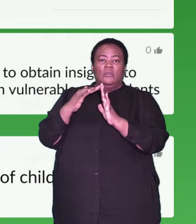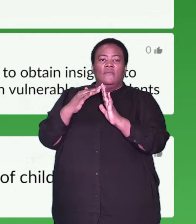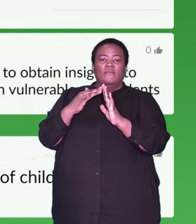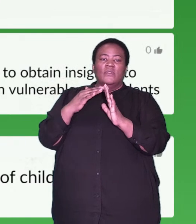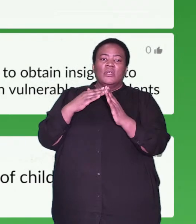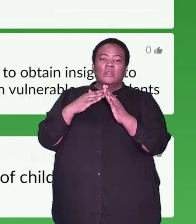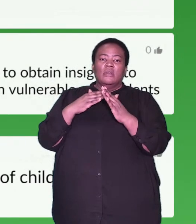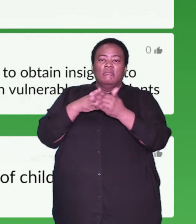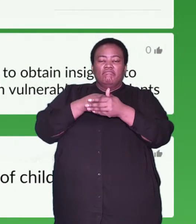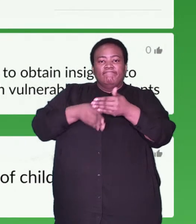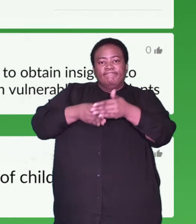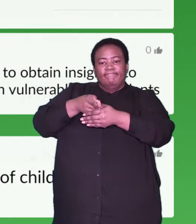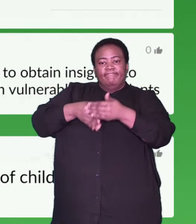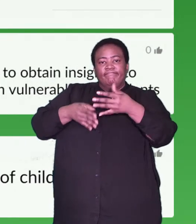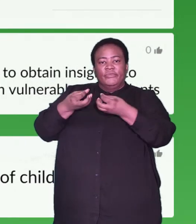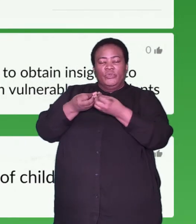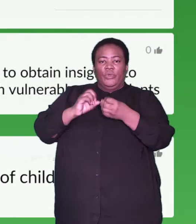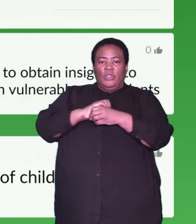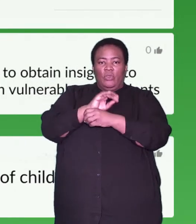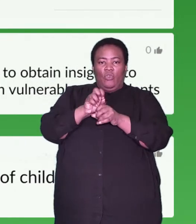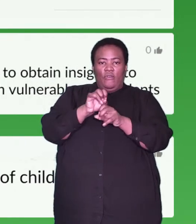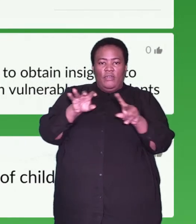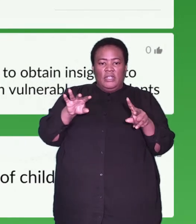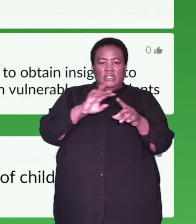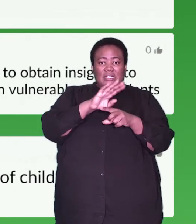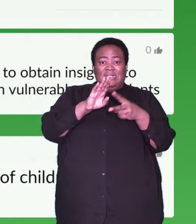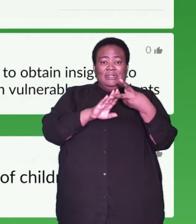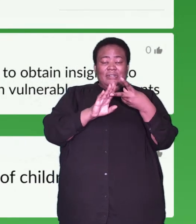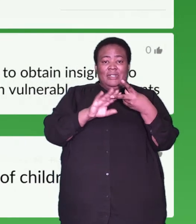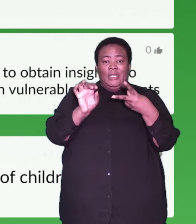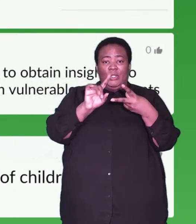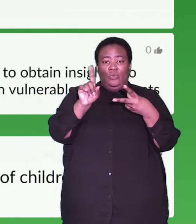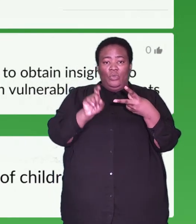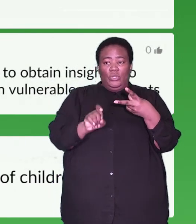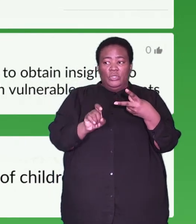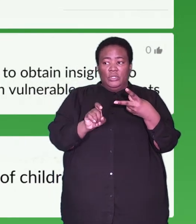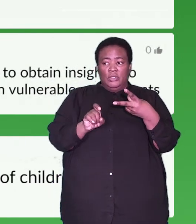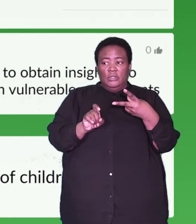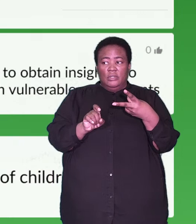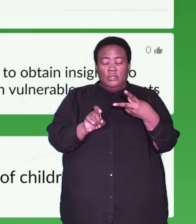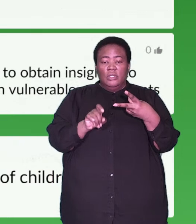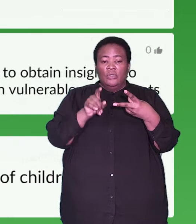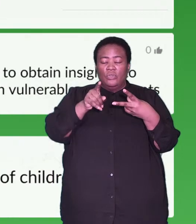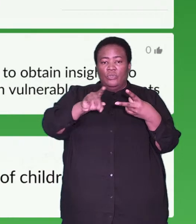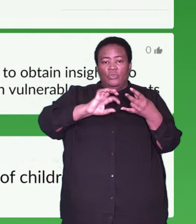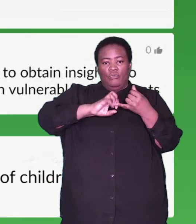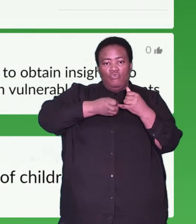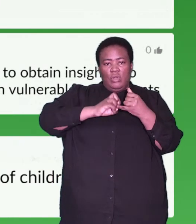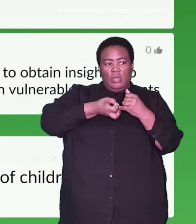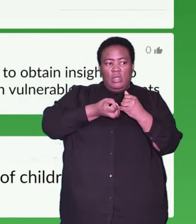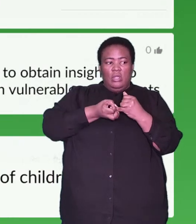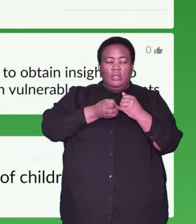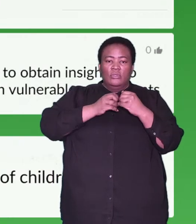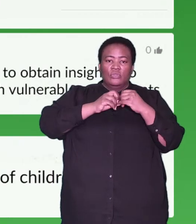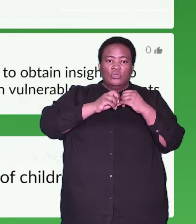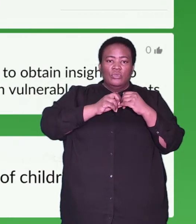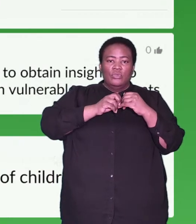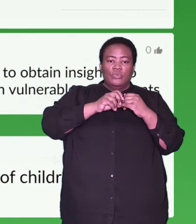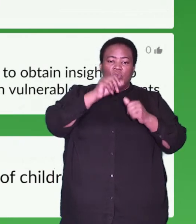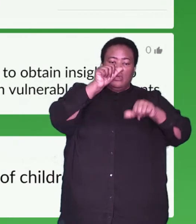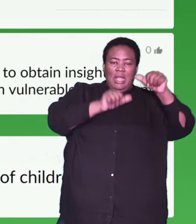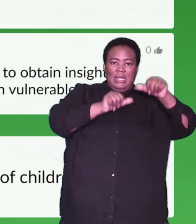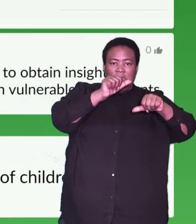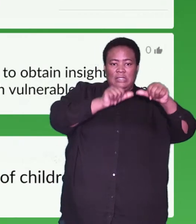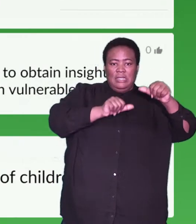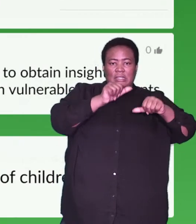Mm-hmm. And then the second one is whether you attempted to assess the negative impact of translocality